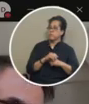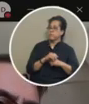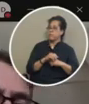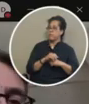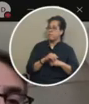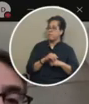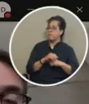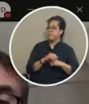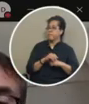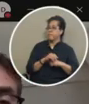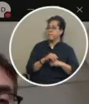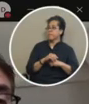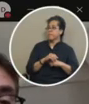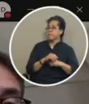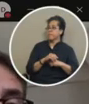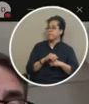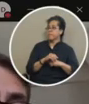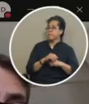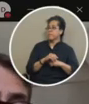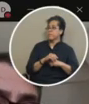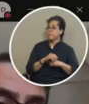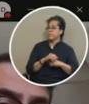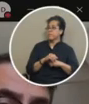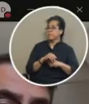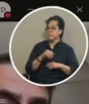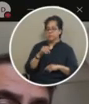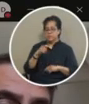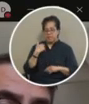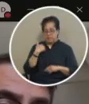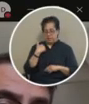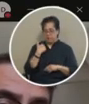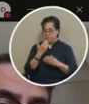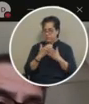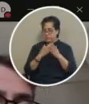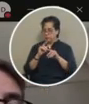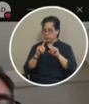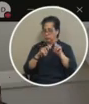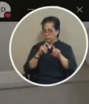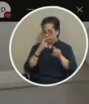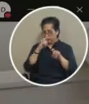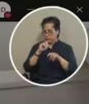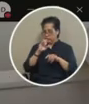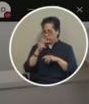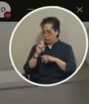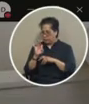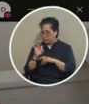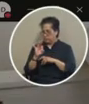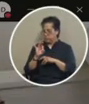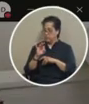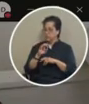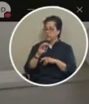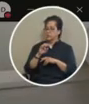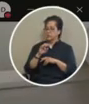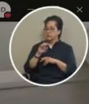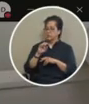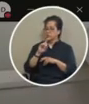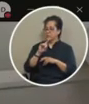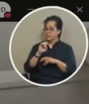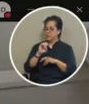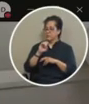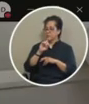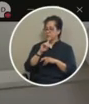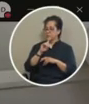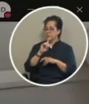Yeah, first I have some questions for Chief D'Agostino, and then I have some questions for Robert. So my first question to Chief D'Agostino